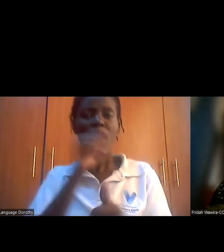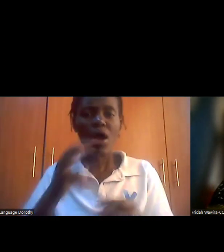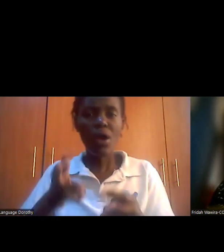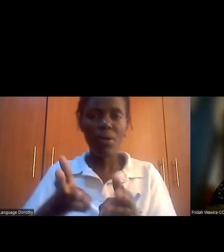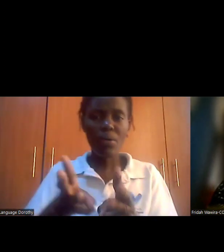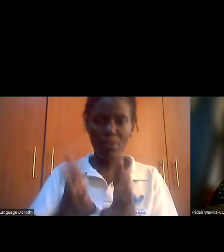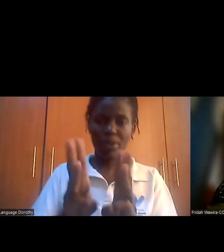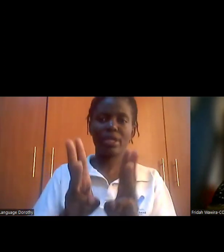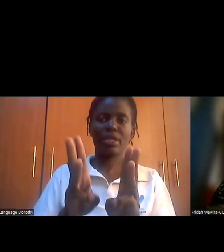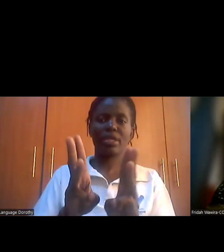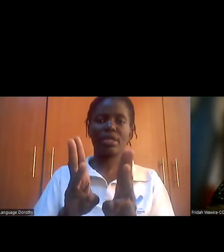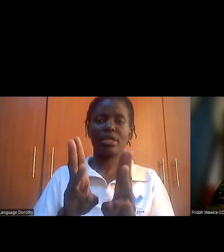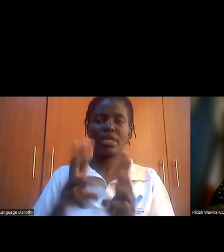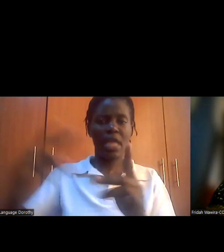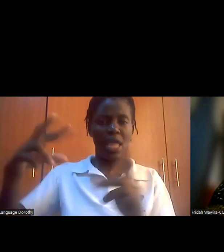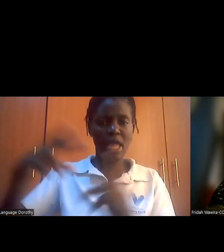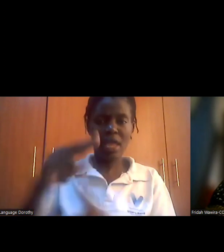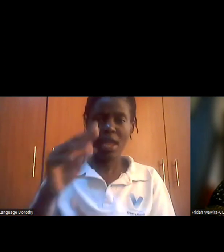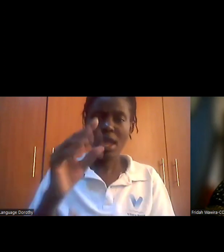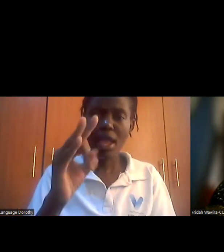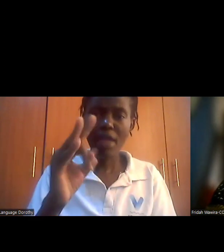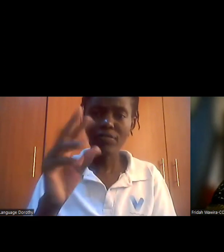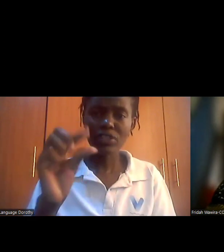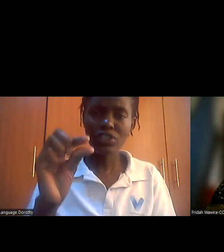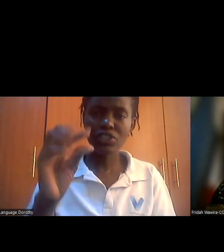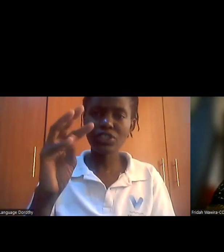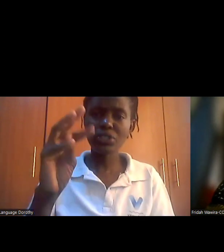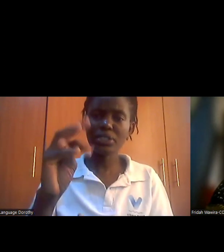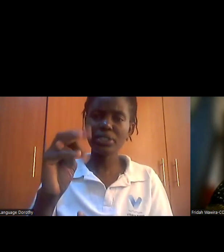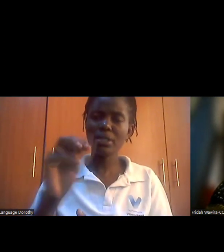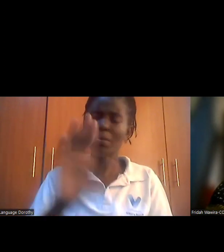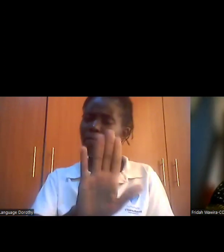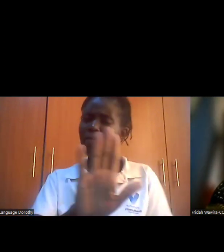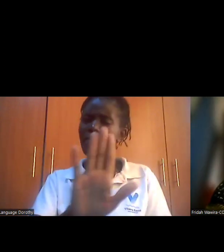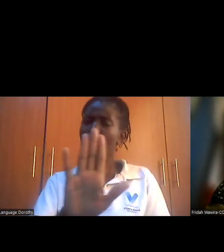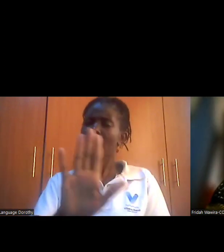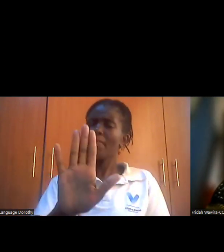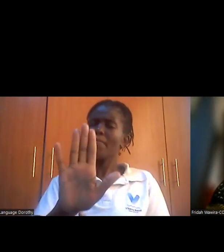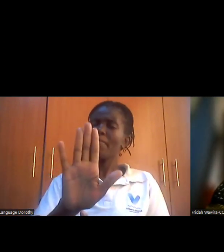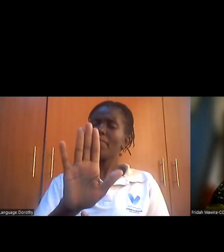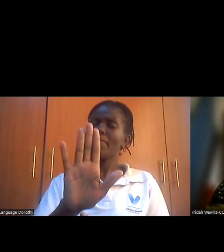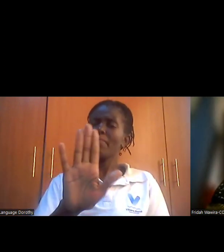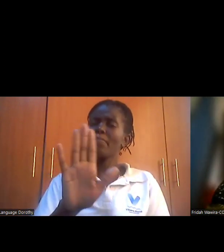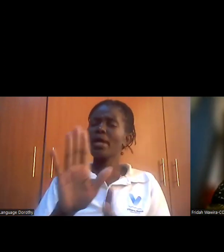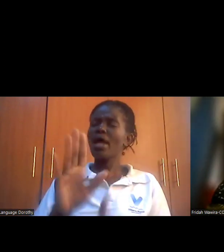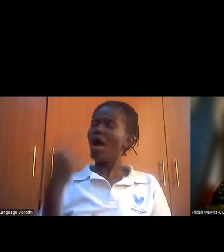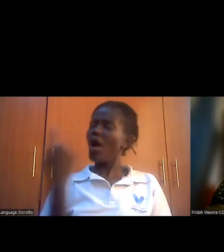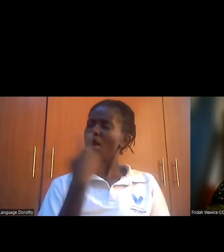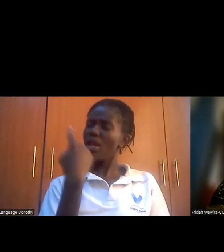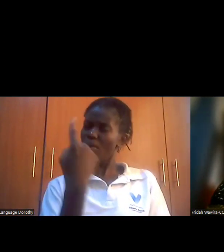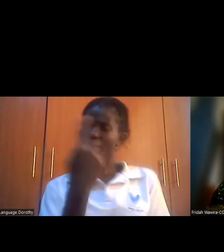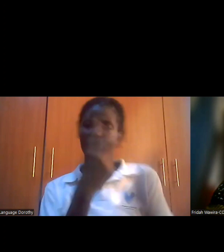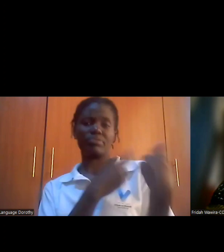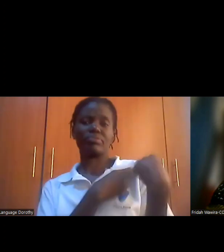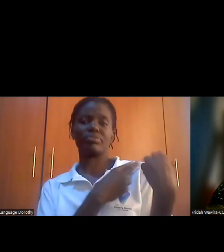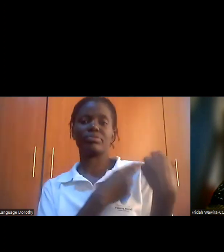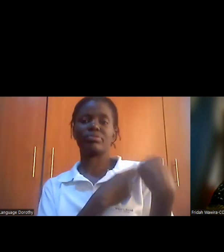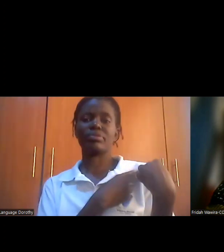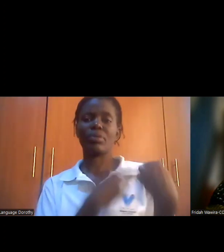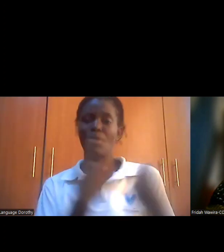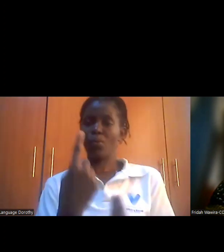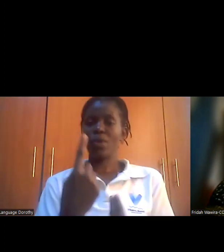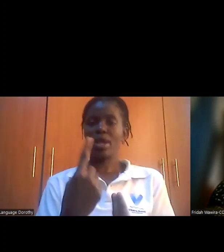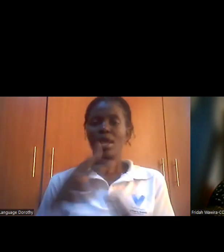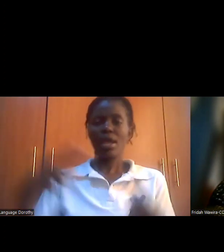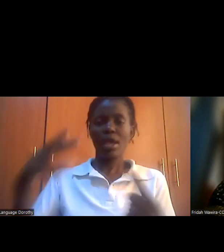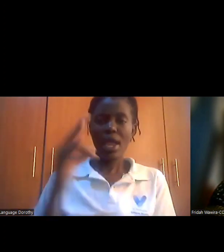purely does the work of performing FGM, but the TBA has multiple roles in the community,